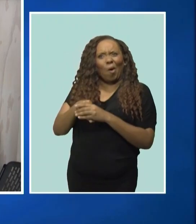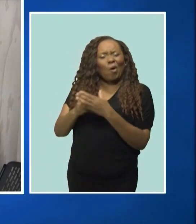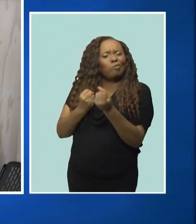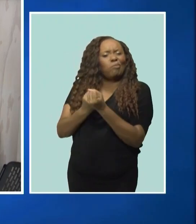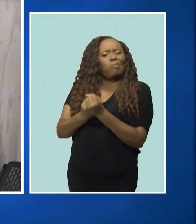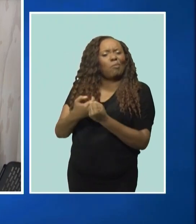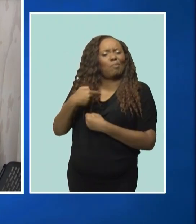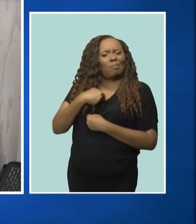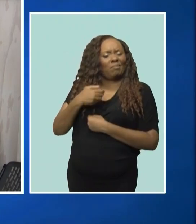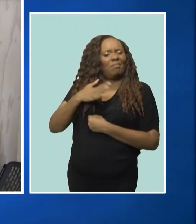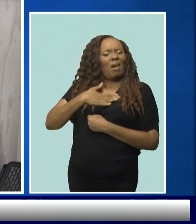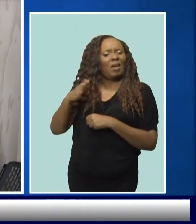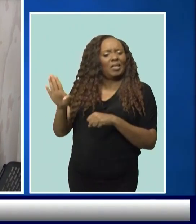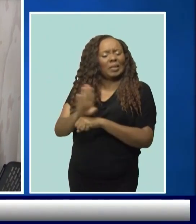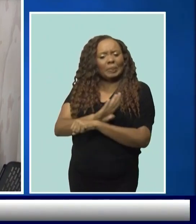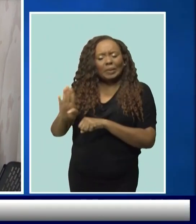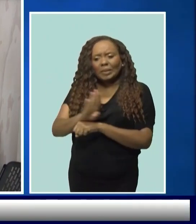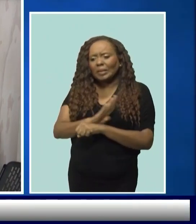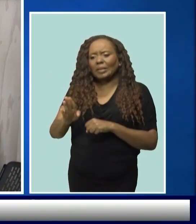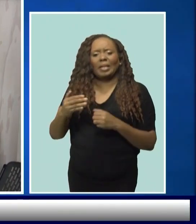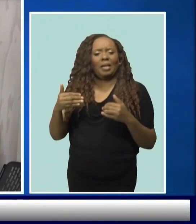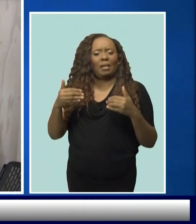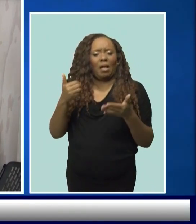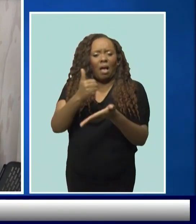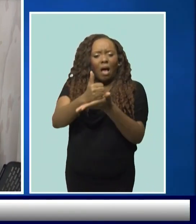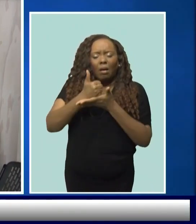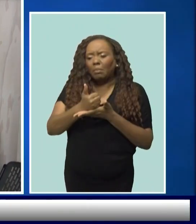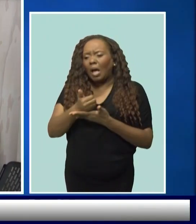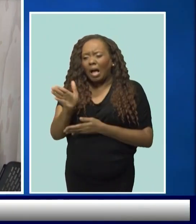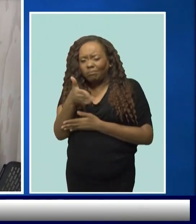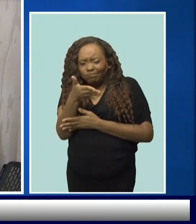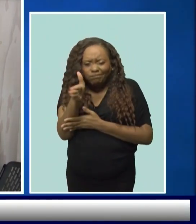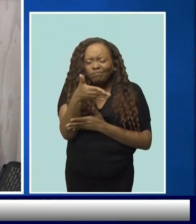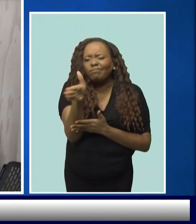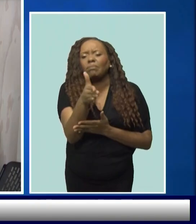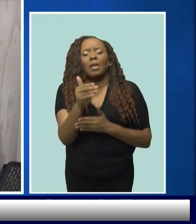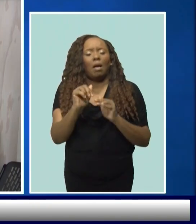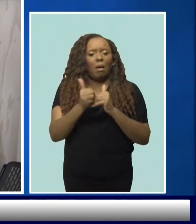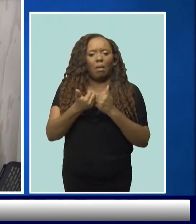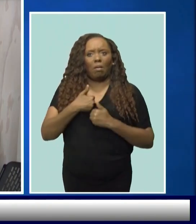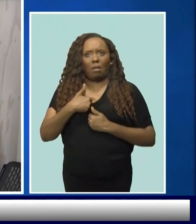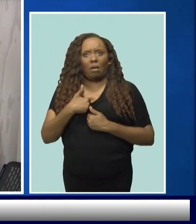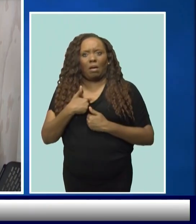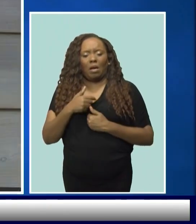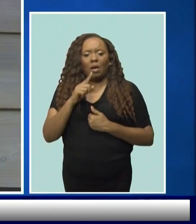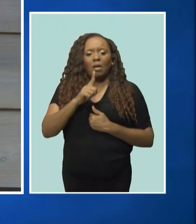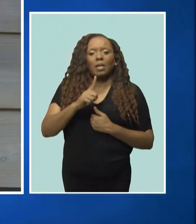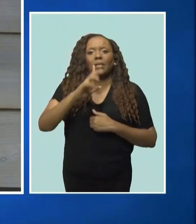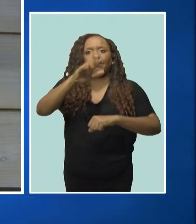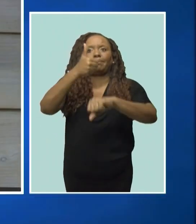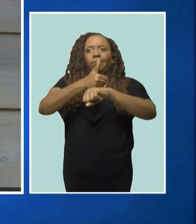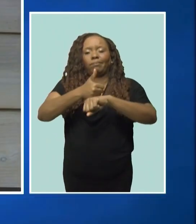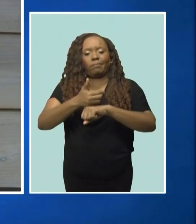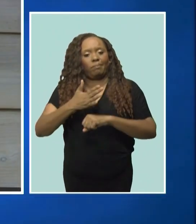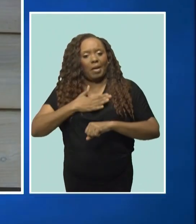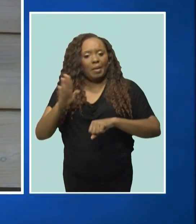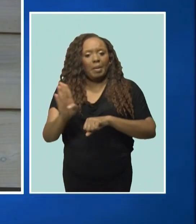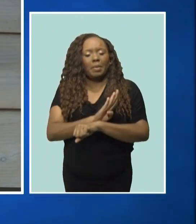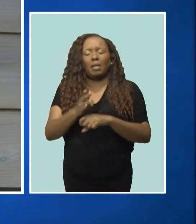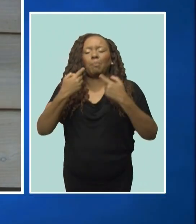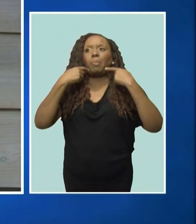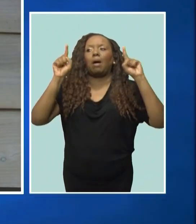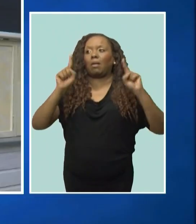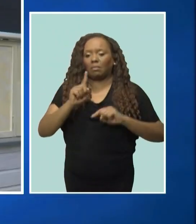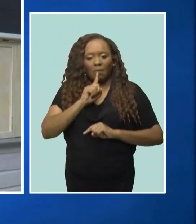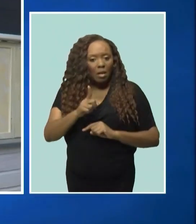helped me maneuver through a lot of avenues that I've needed to get through to get the business up and running. They've sponsored